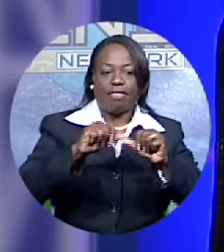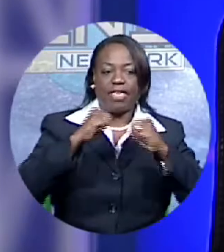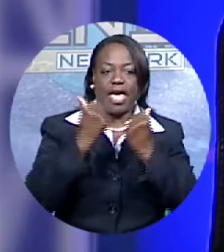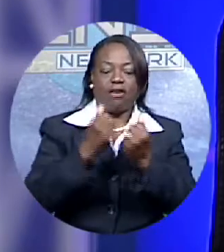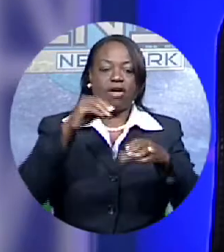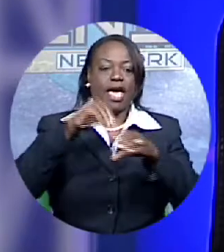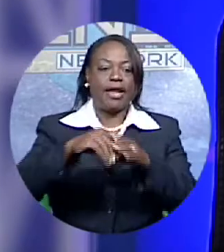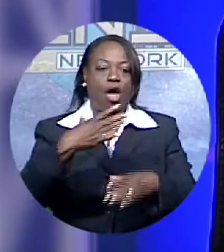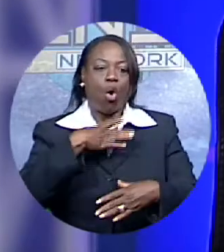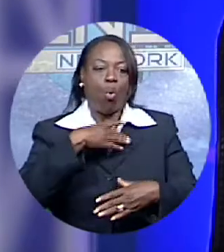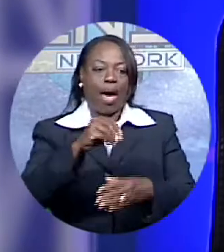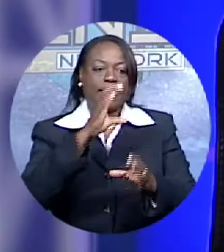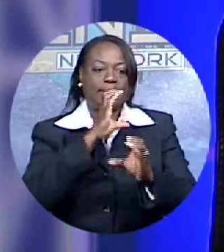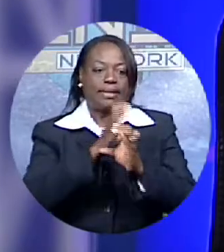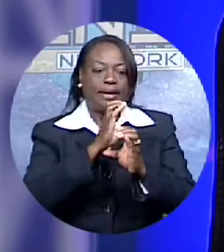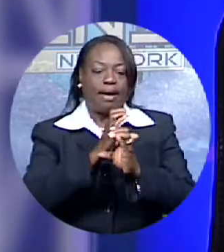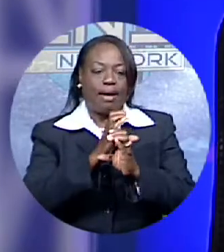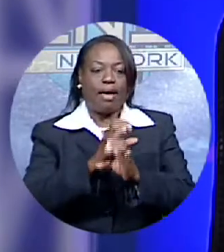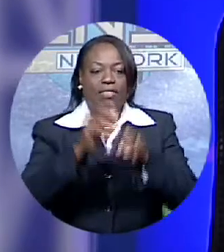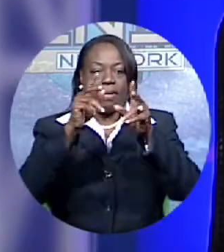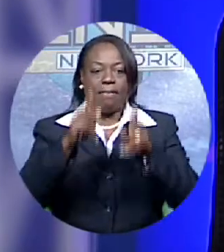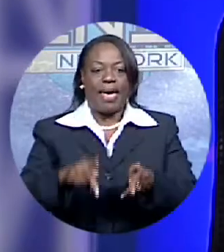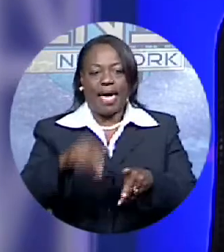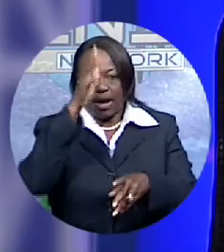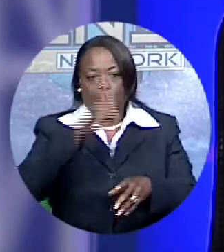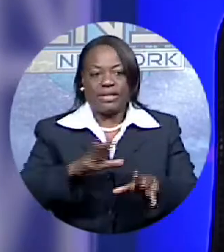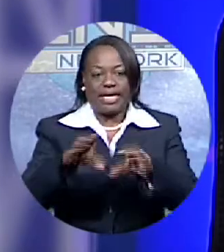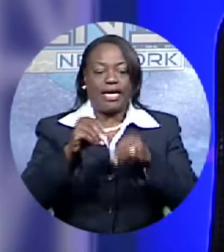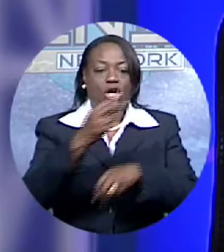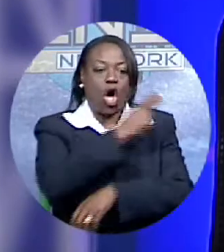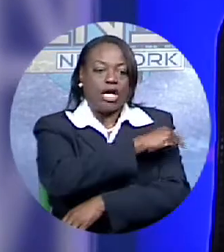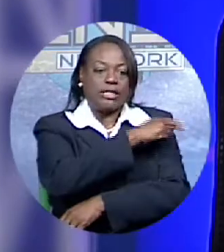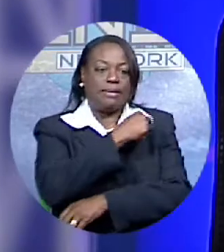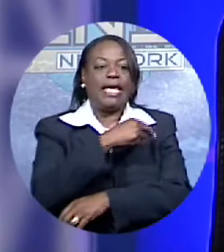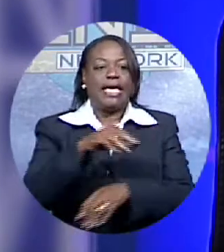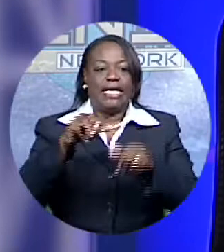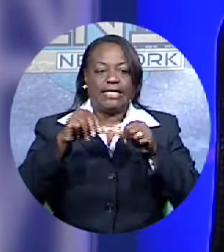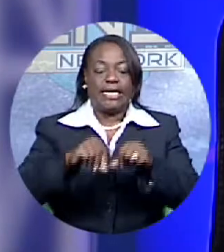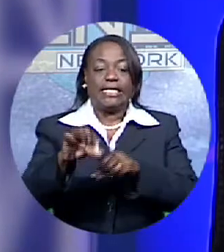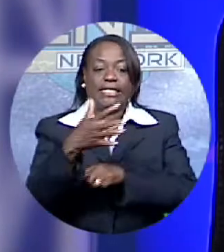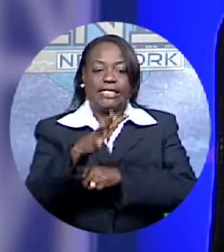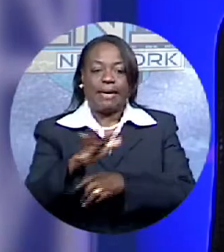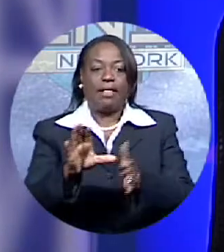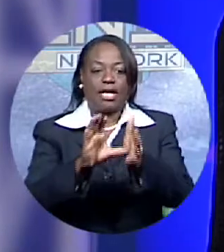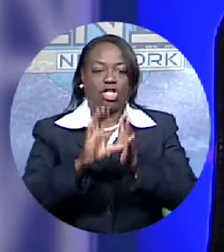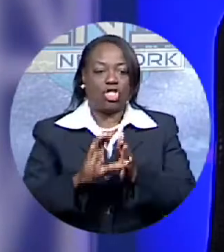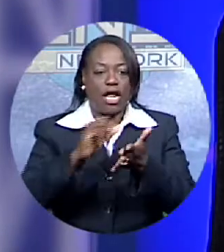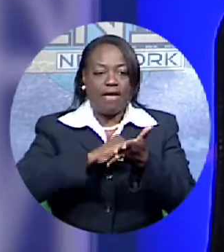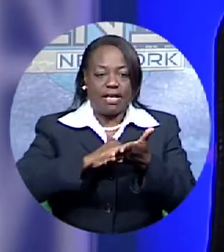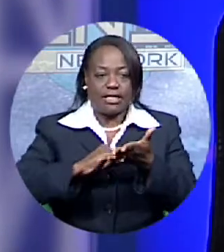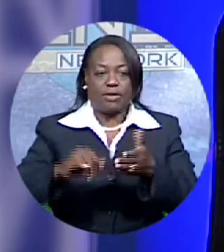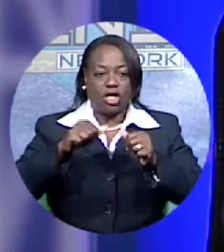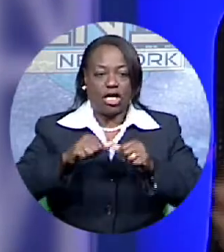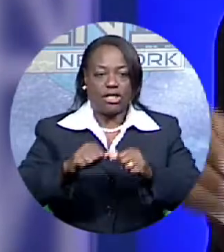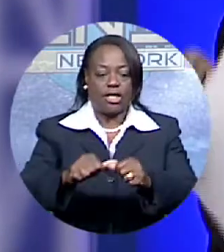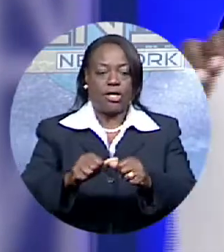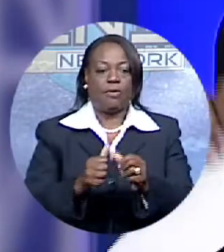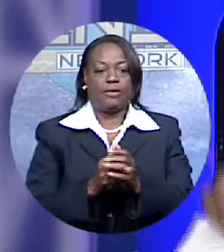white Nissan Altima. The victim was taken to hospital where he is detained in stable condition. Investigations are